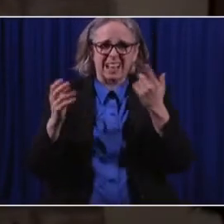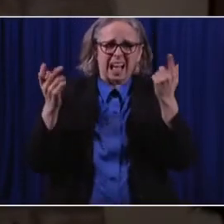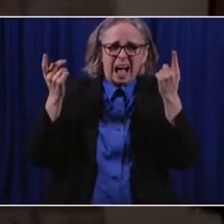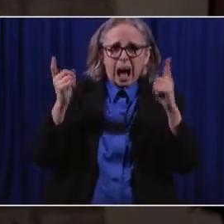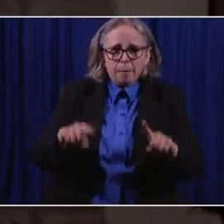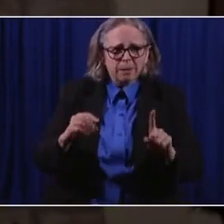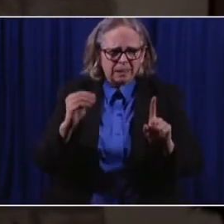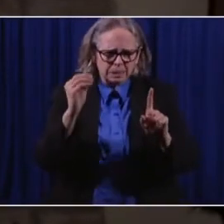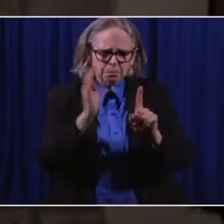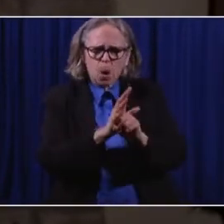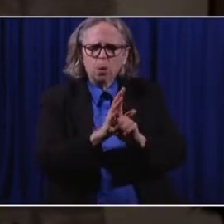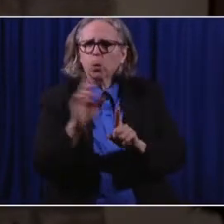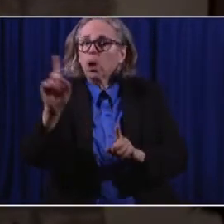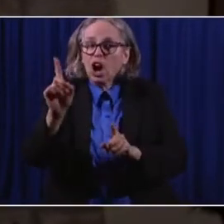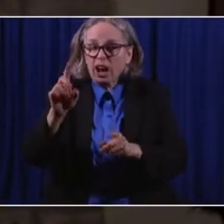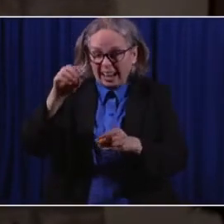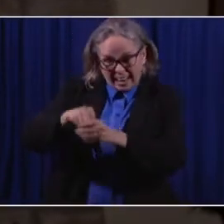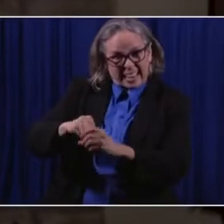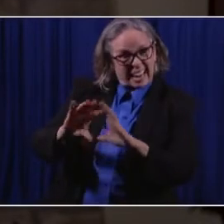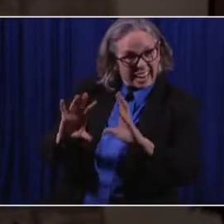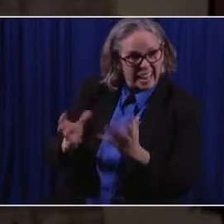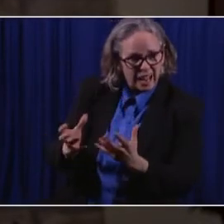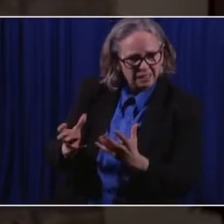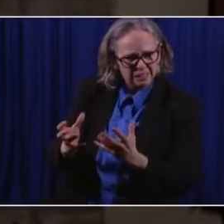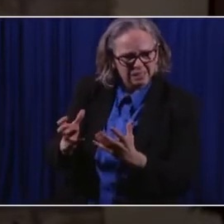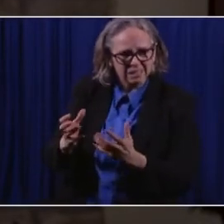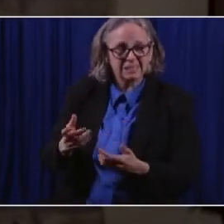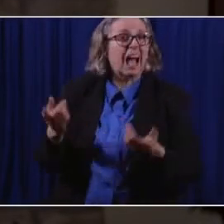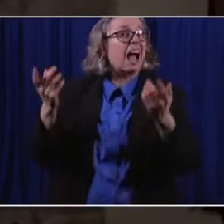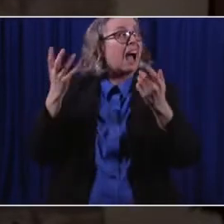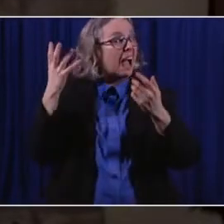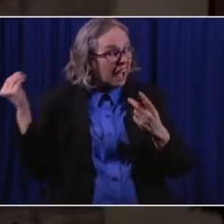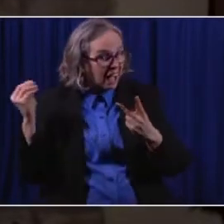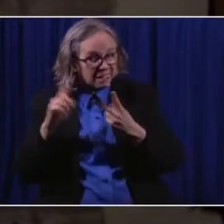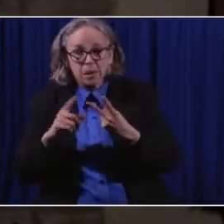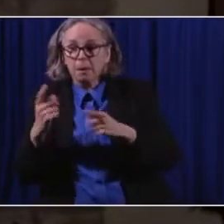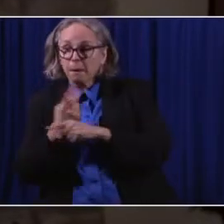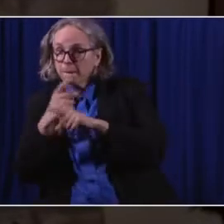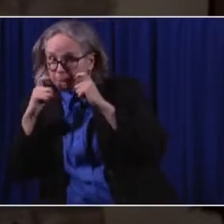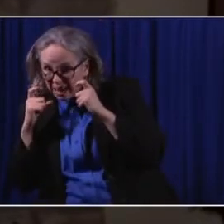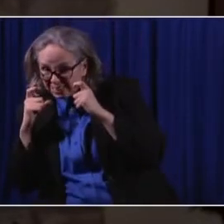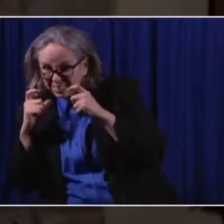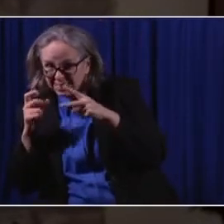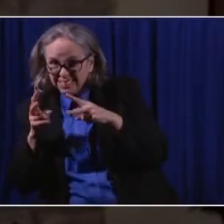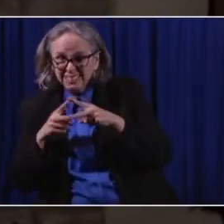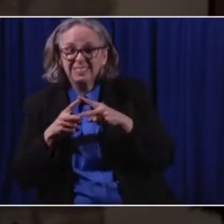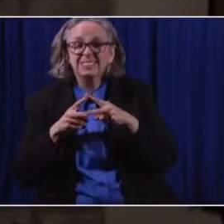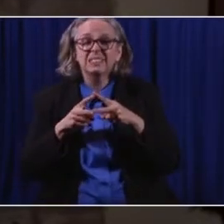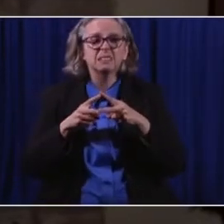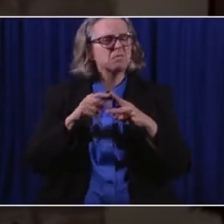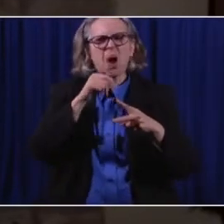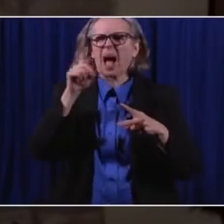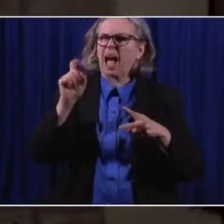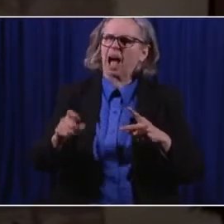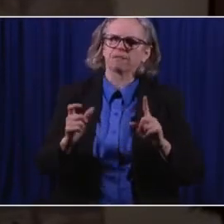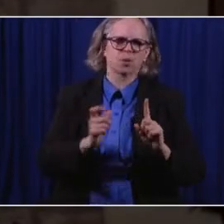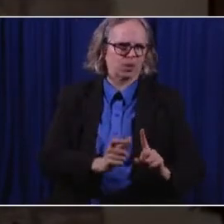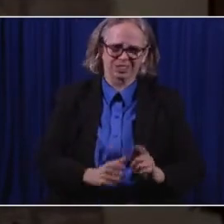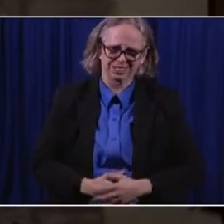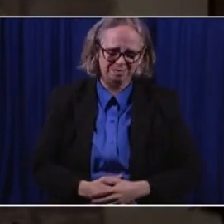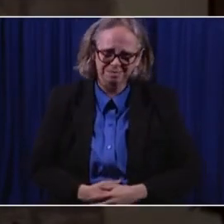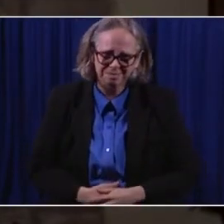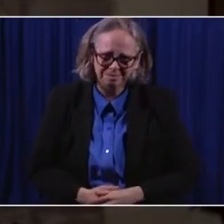setting. So that's the limitation on it, but we're lifting that based upon the study Doctor